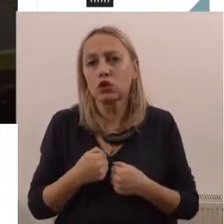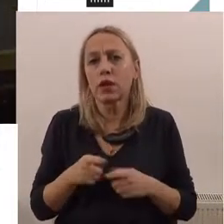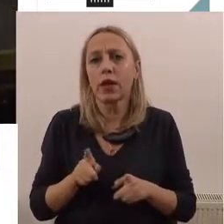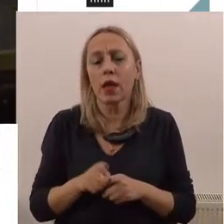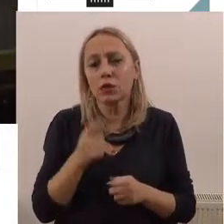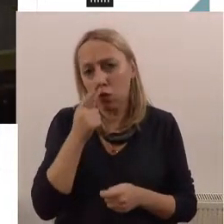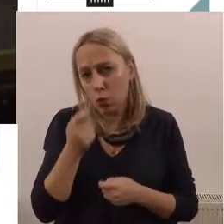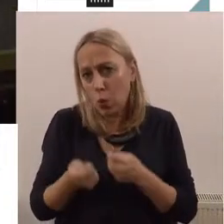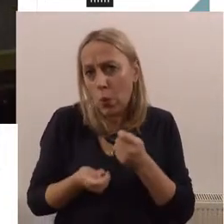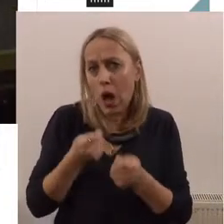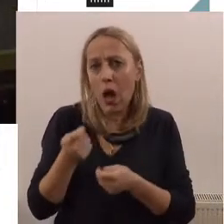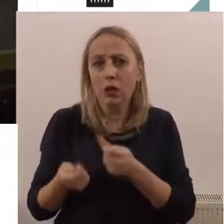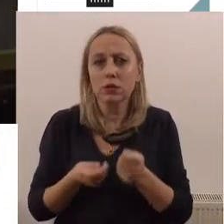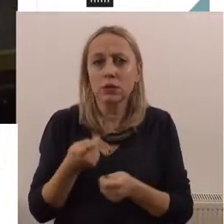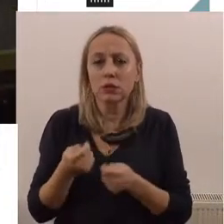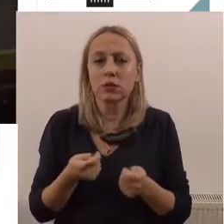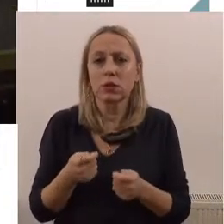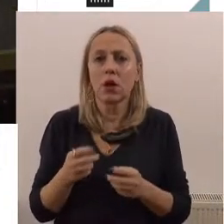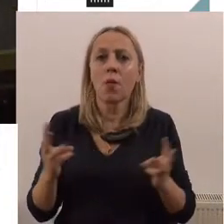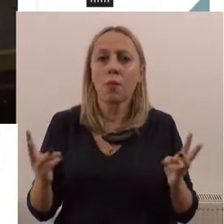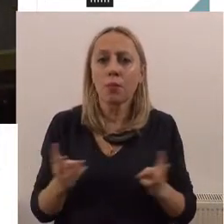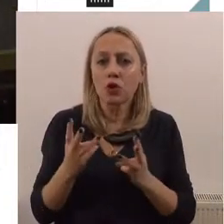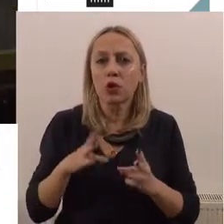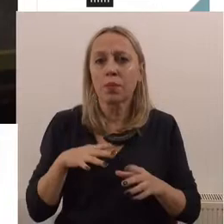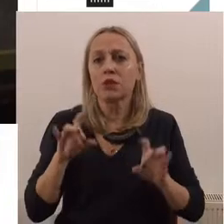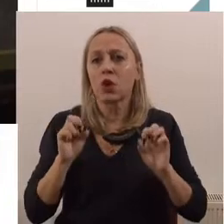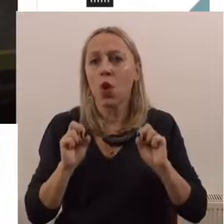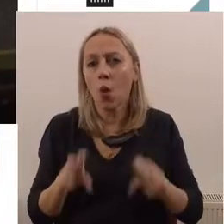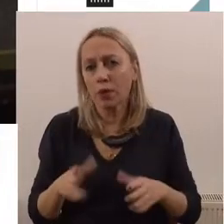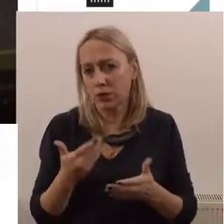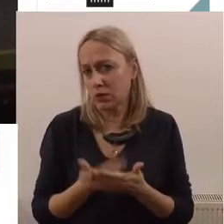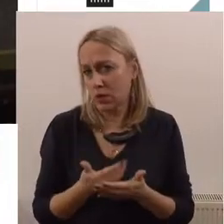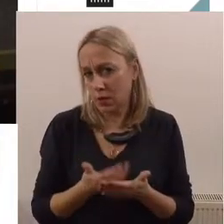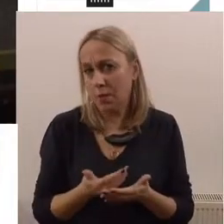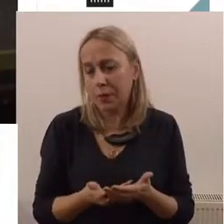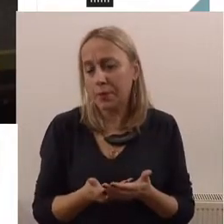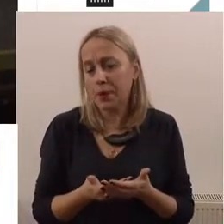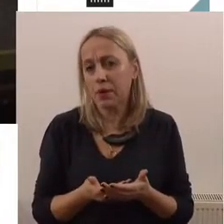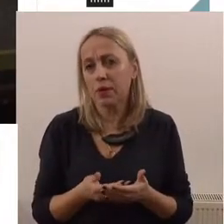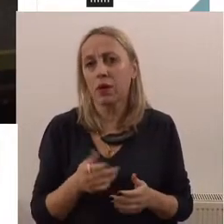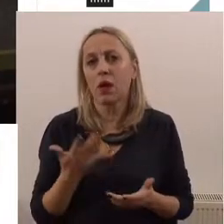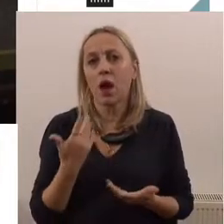rework the buildings to make them more accessible. However, there is fire security.